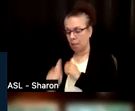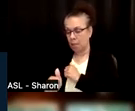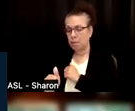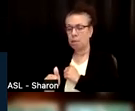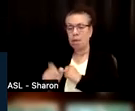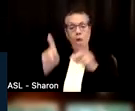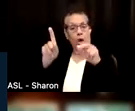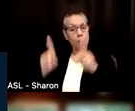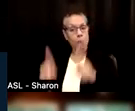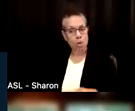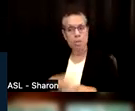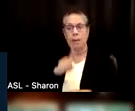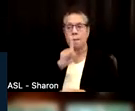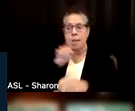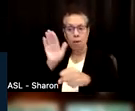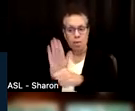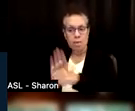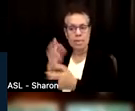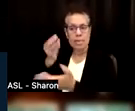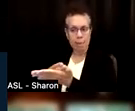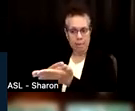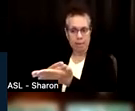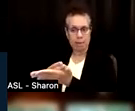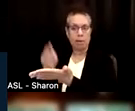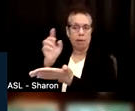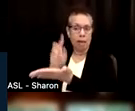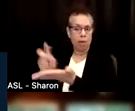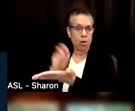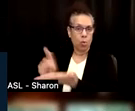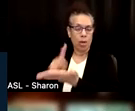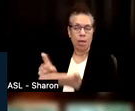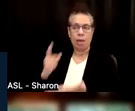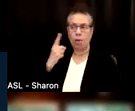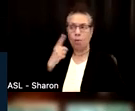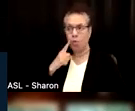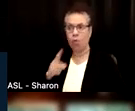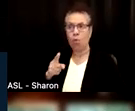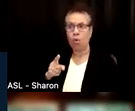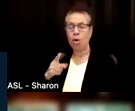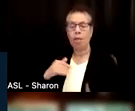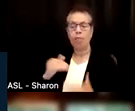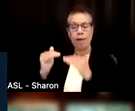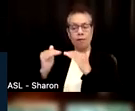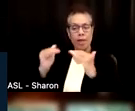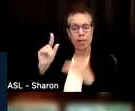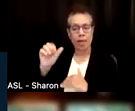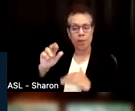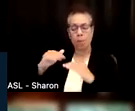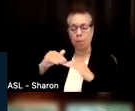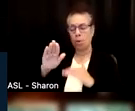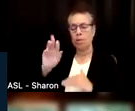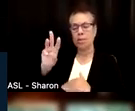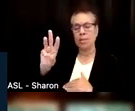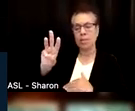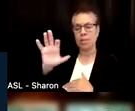someone has a guaranteed salary above, for the purpose of the Fair Labor Standards Act, above